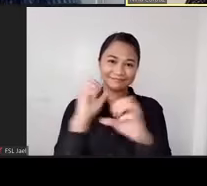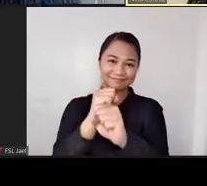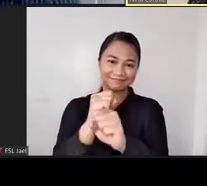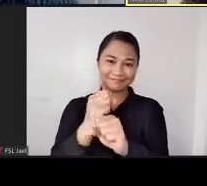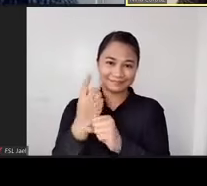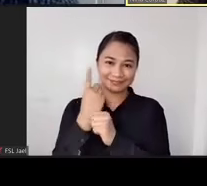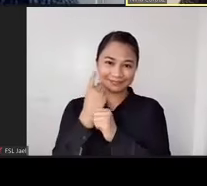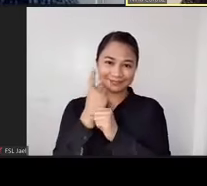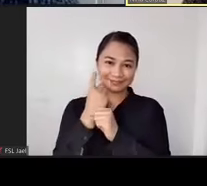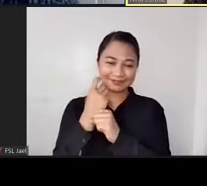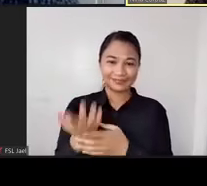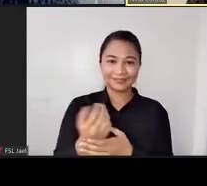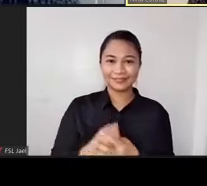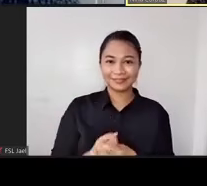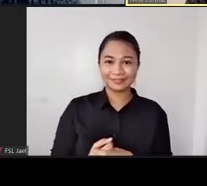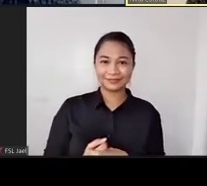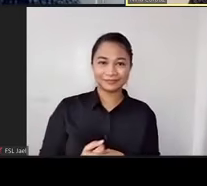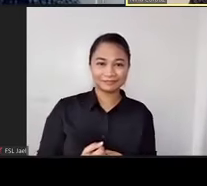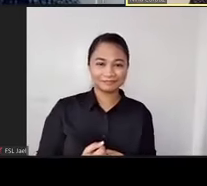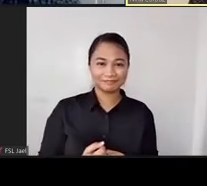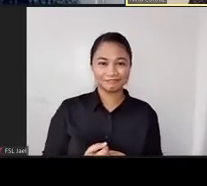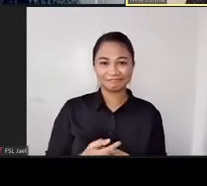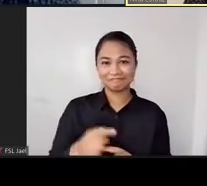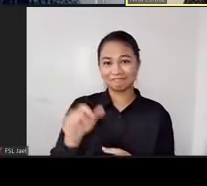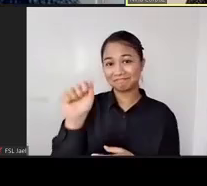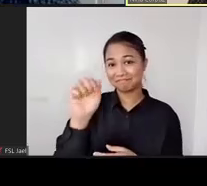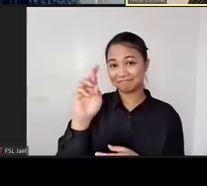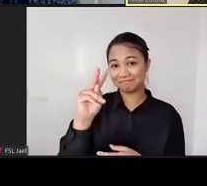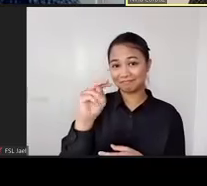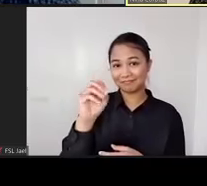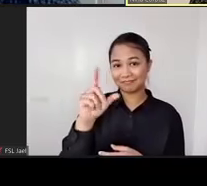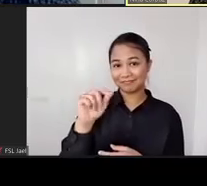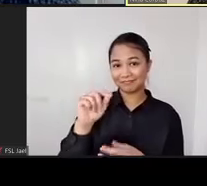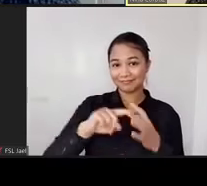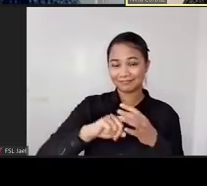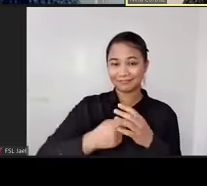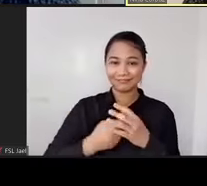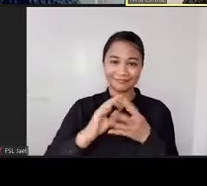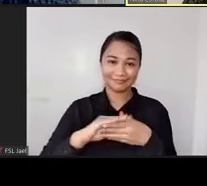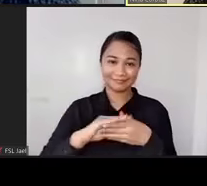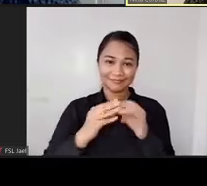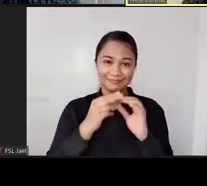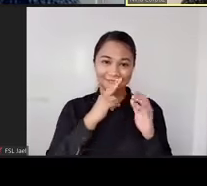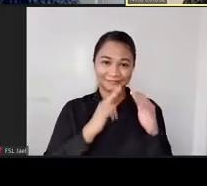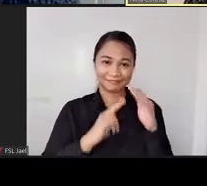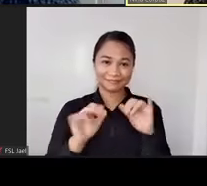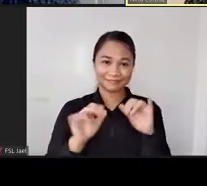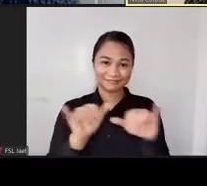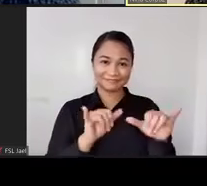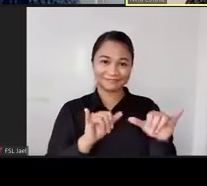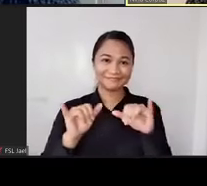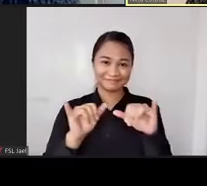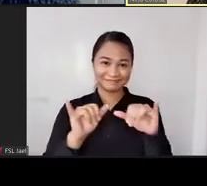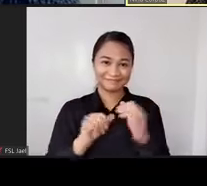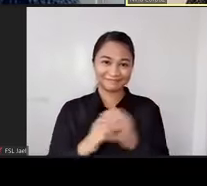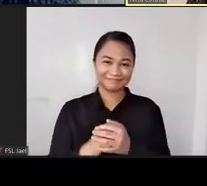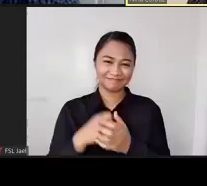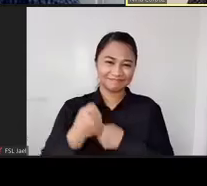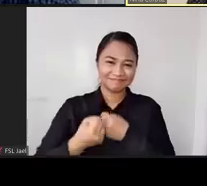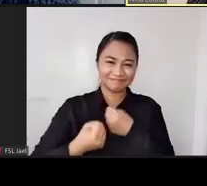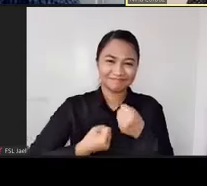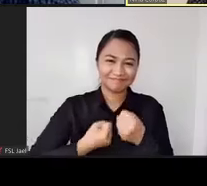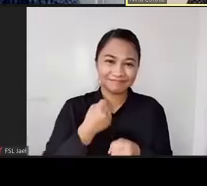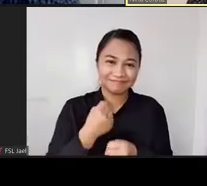kababayans. He suffered an accident at 14 years old, resulting in his amputation, the lowest point of his life, which led to